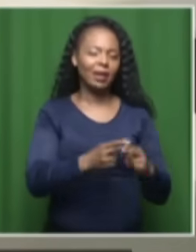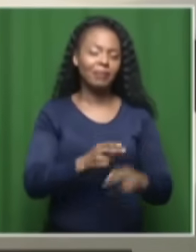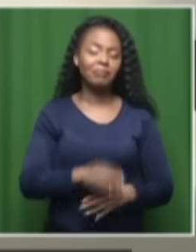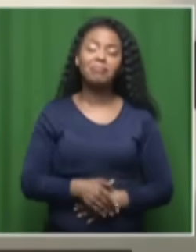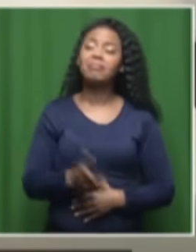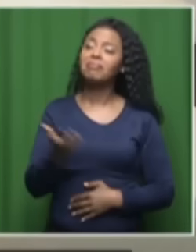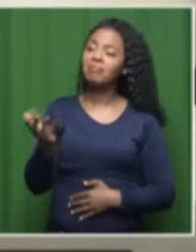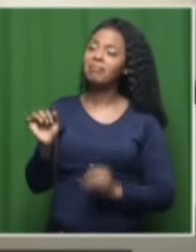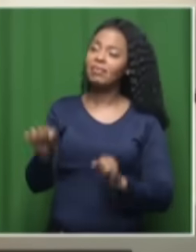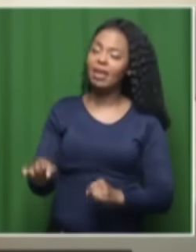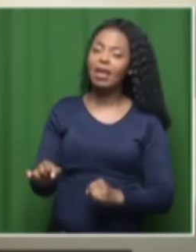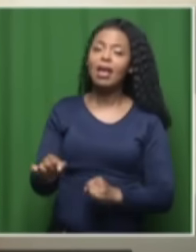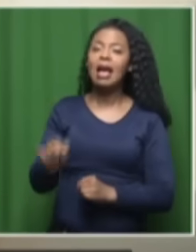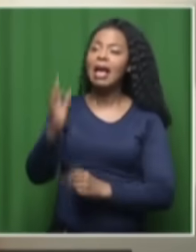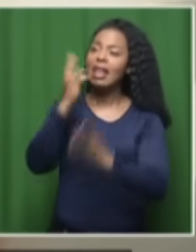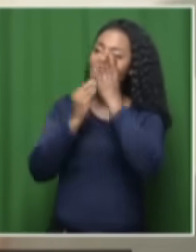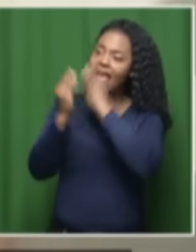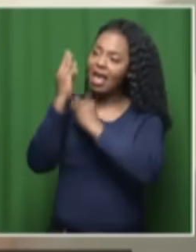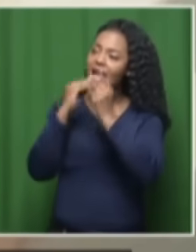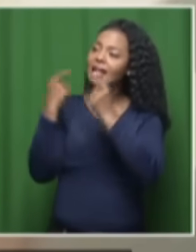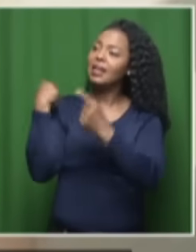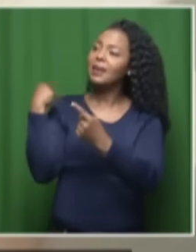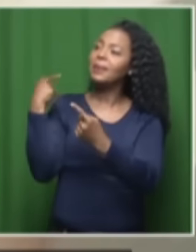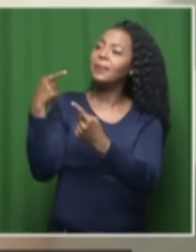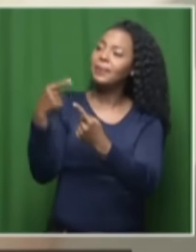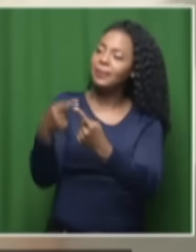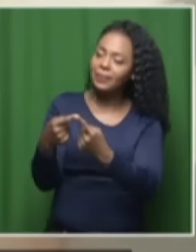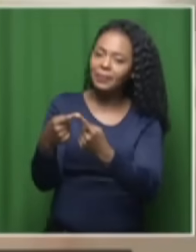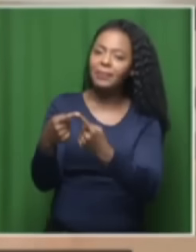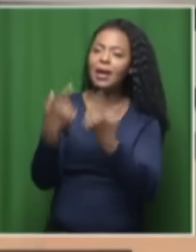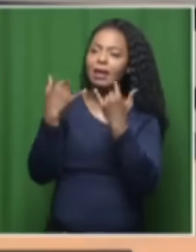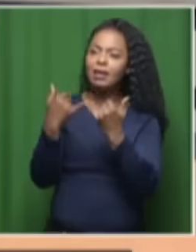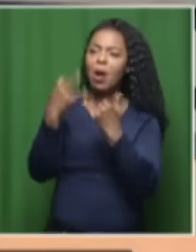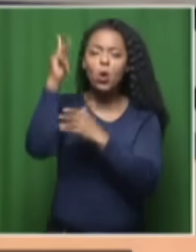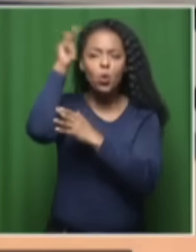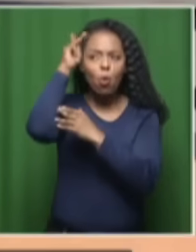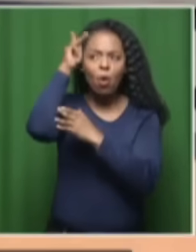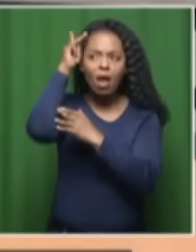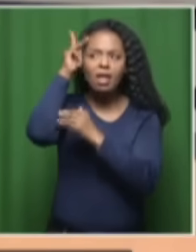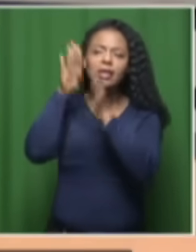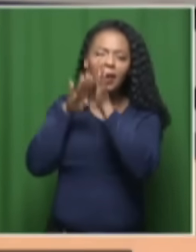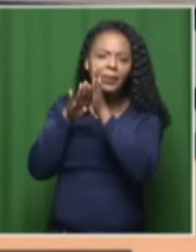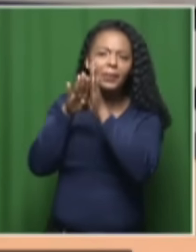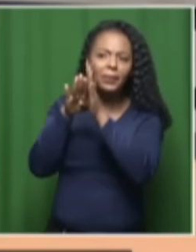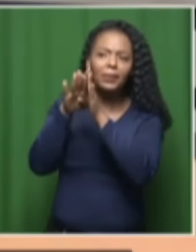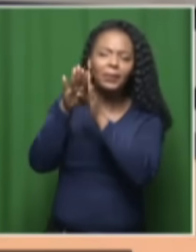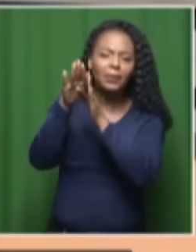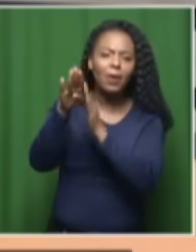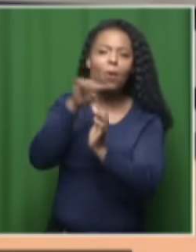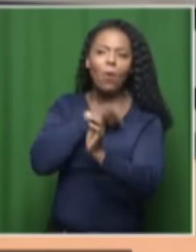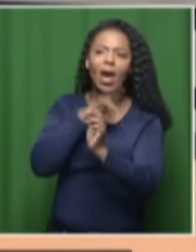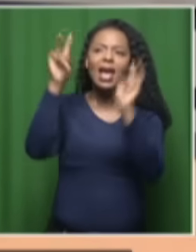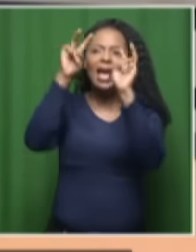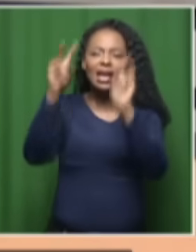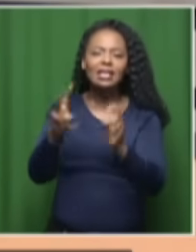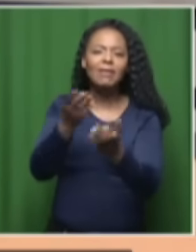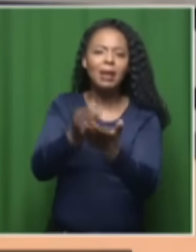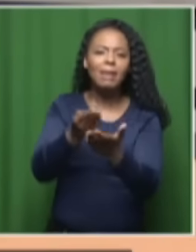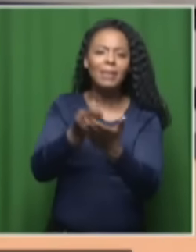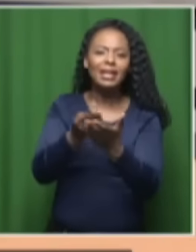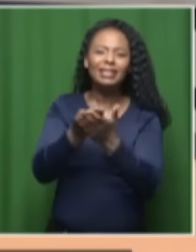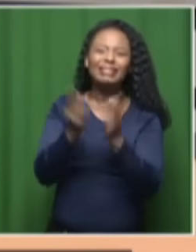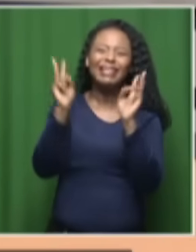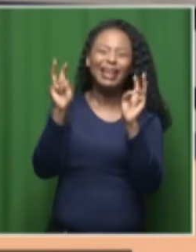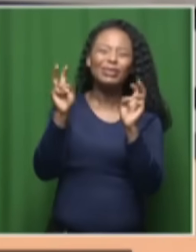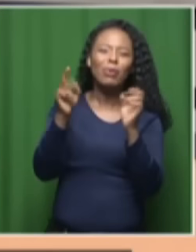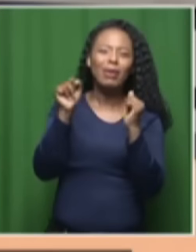we learn, and our lexicon is improved upon. Now we talk about energy availability factor, but let's